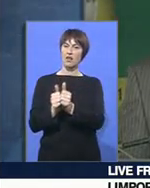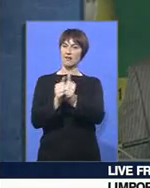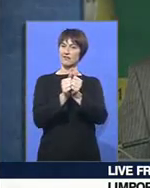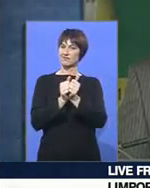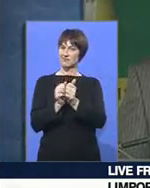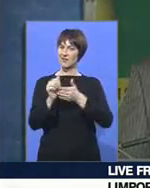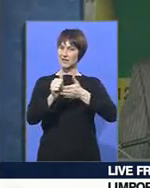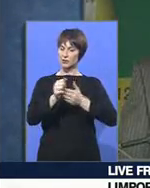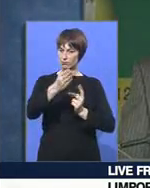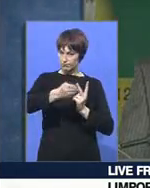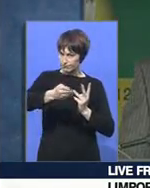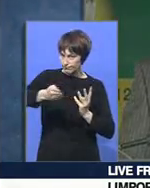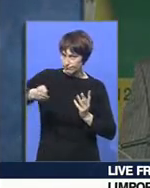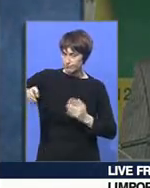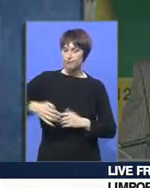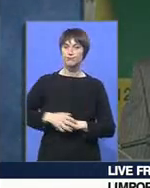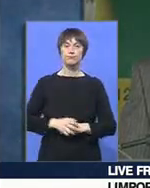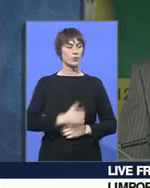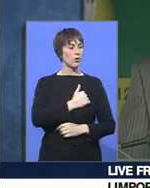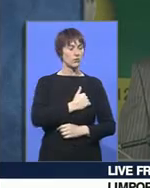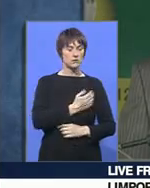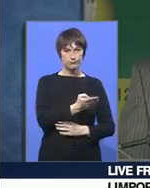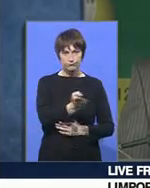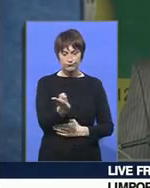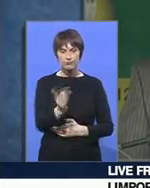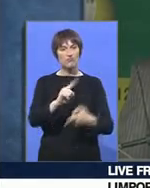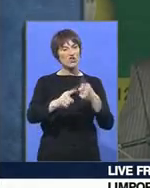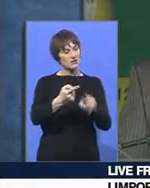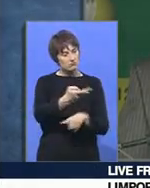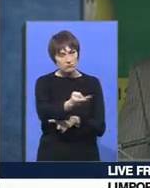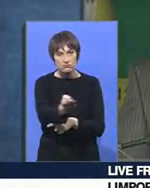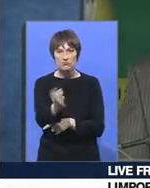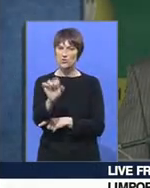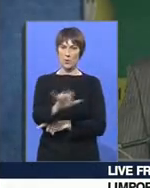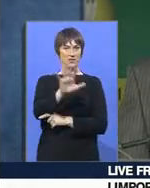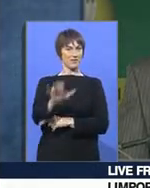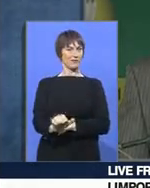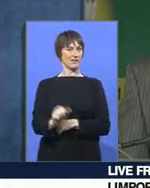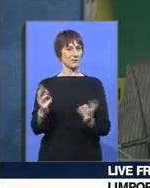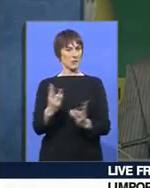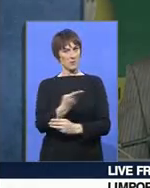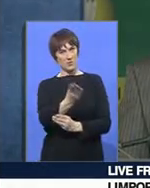comrades and friends, fellow South Africans,